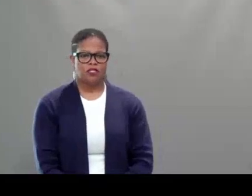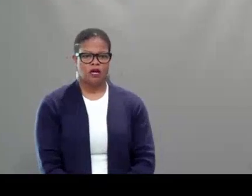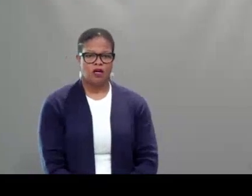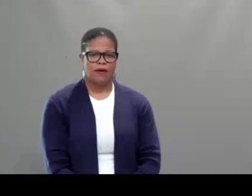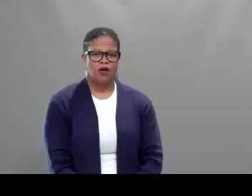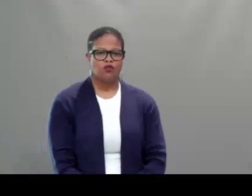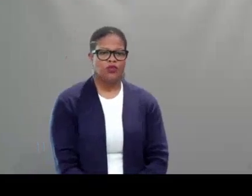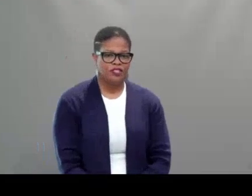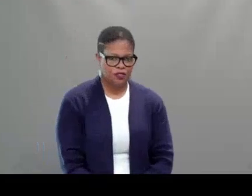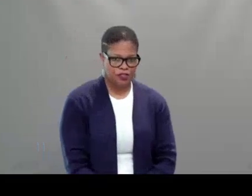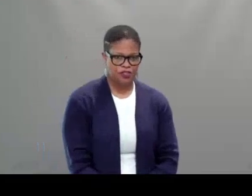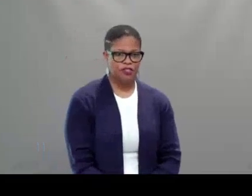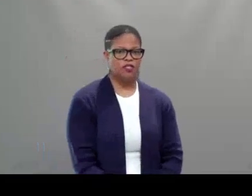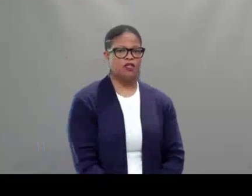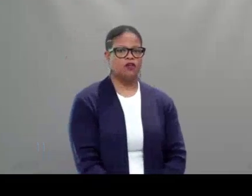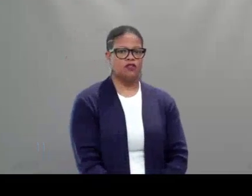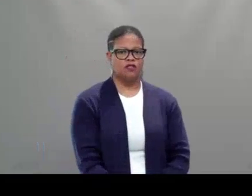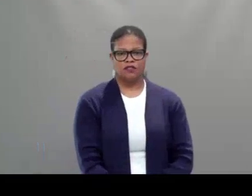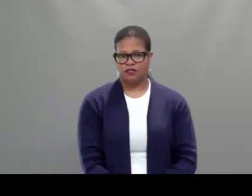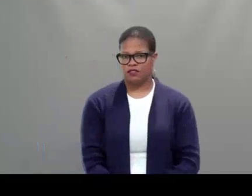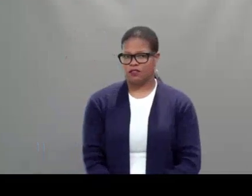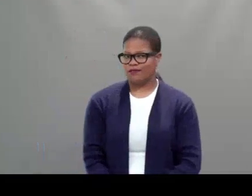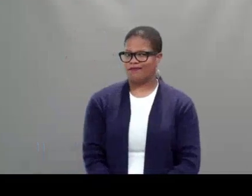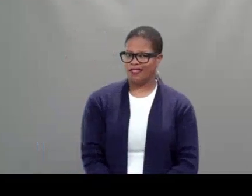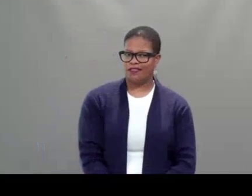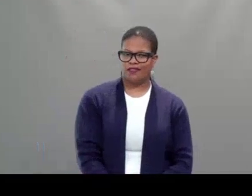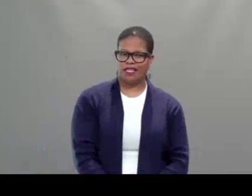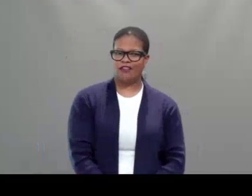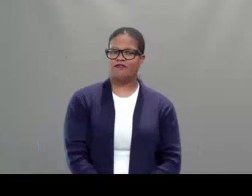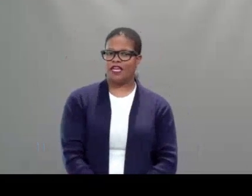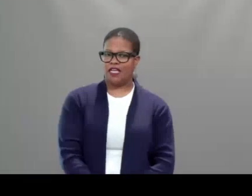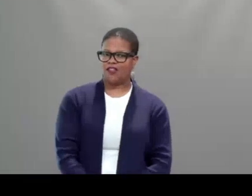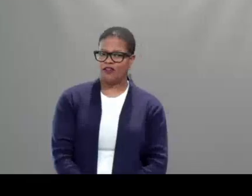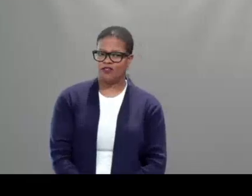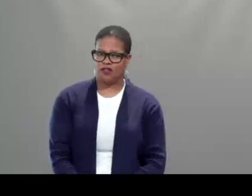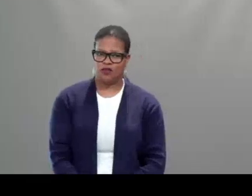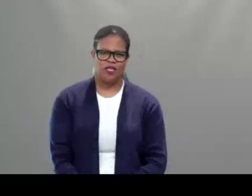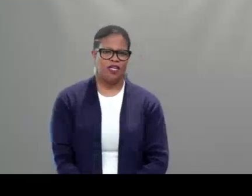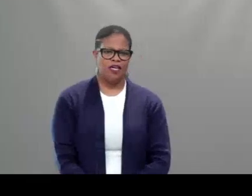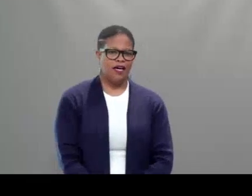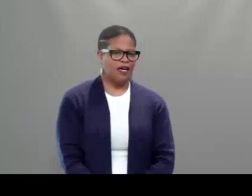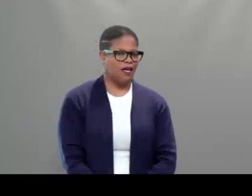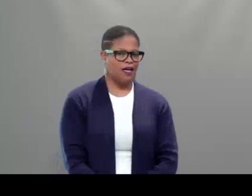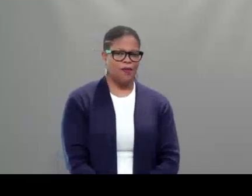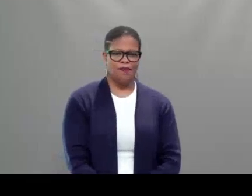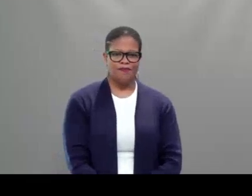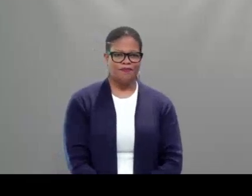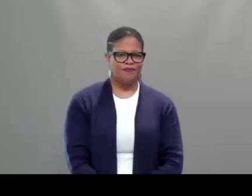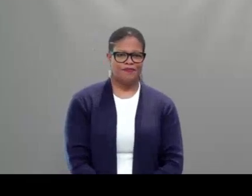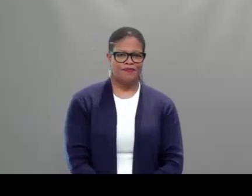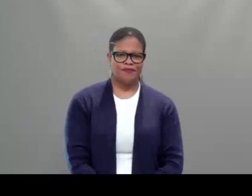when people start to talk about research, it's kind of vague, so